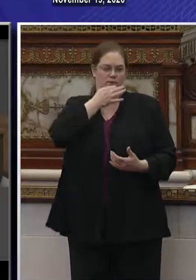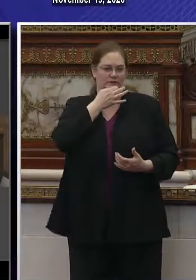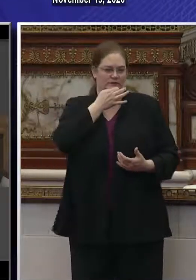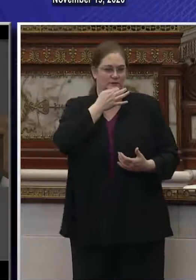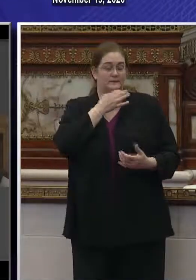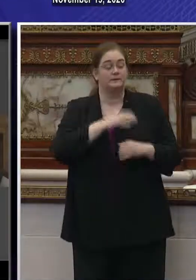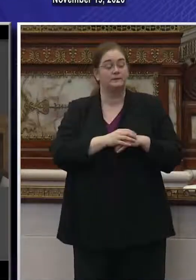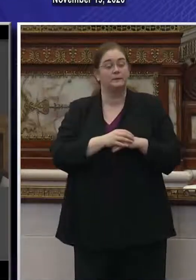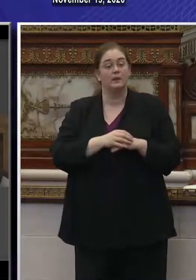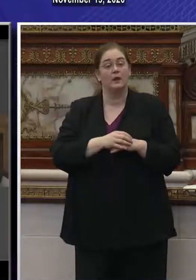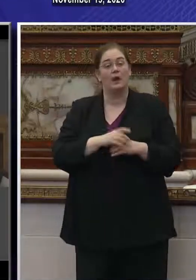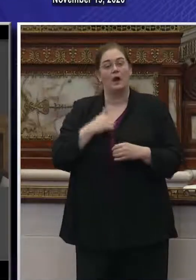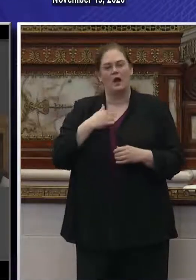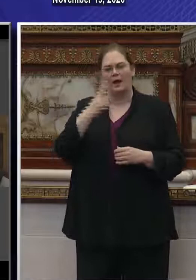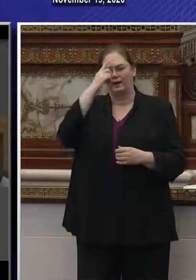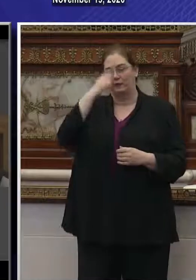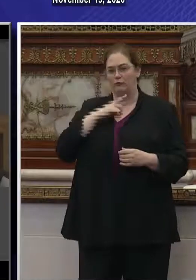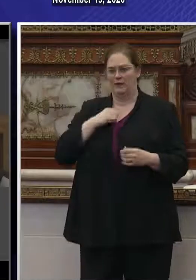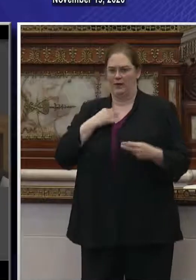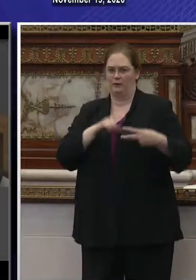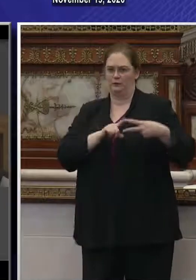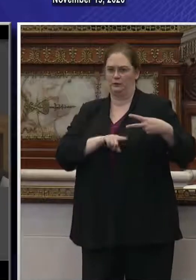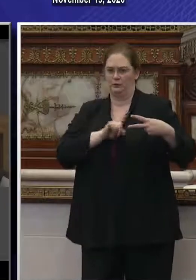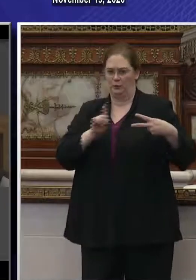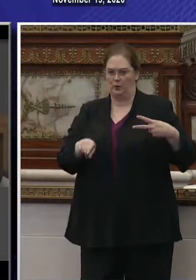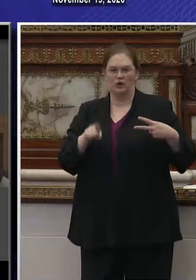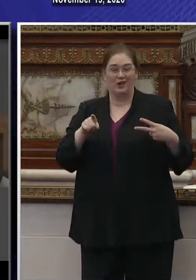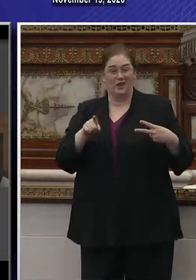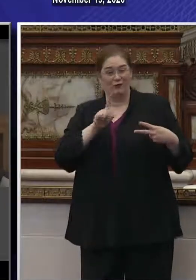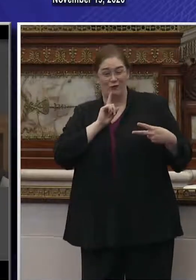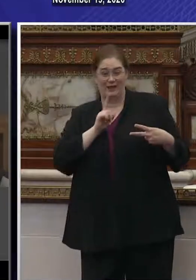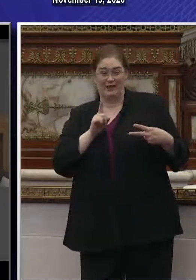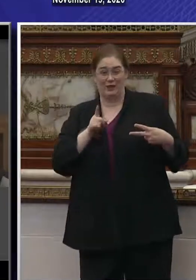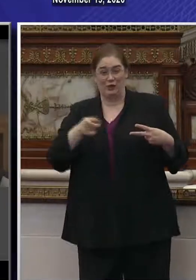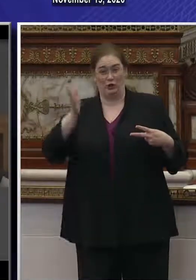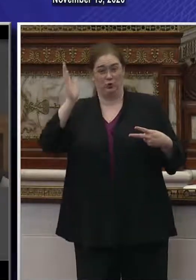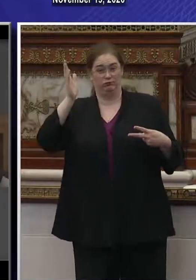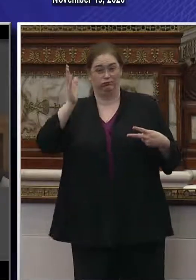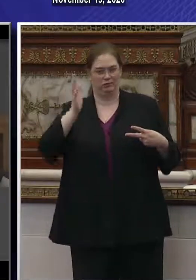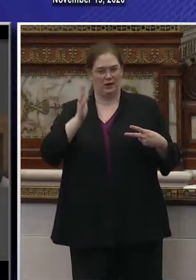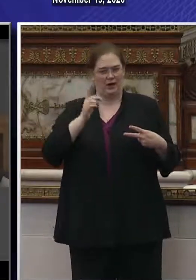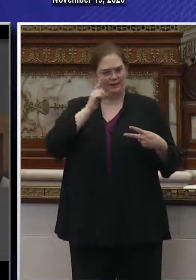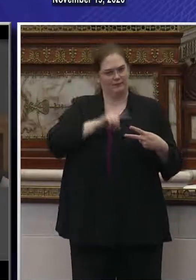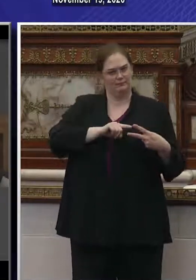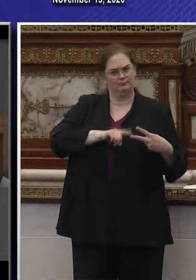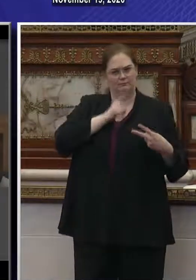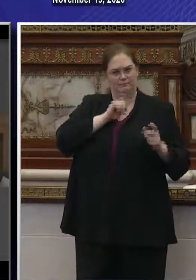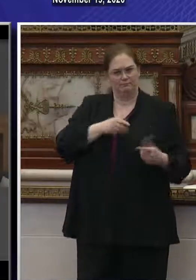expertise. And I think, my 2 questions, you may have answered in your opening statement,